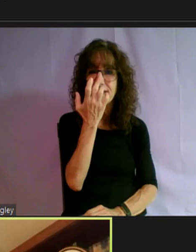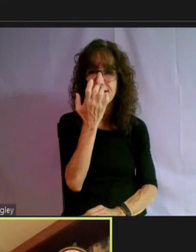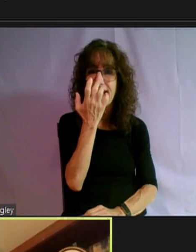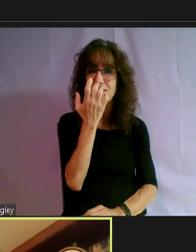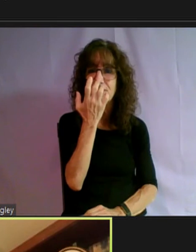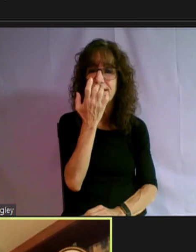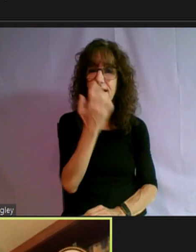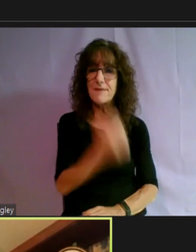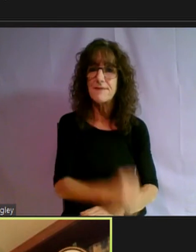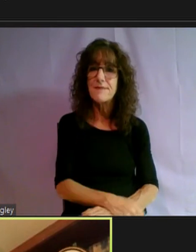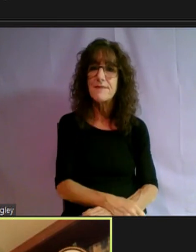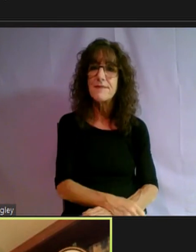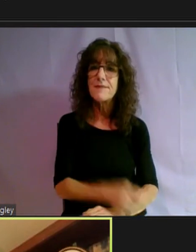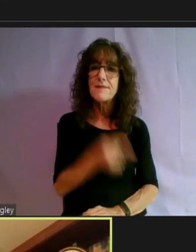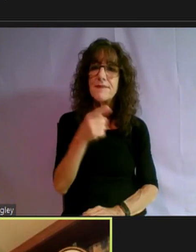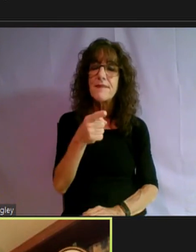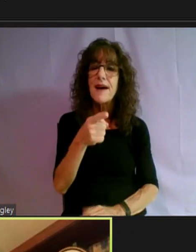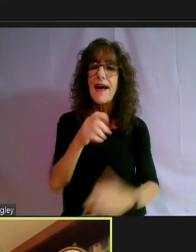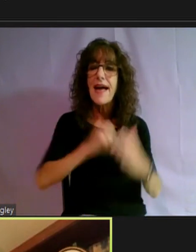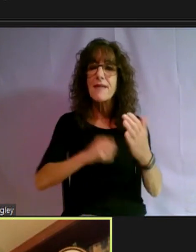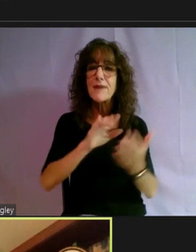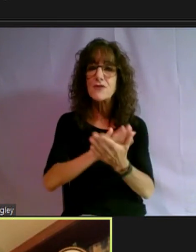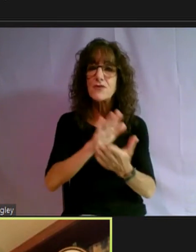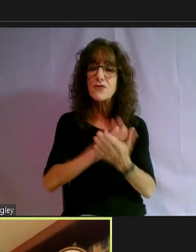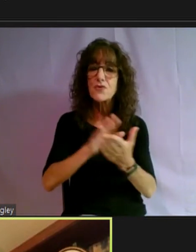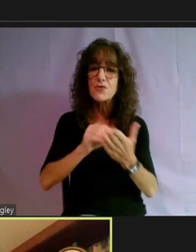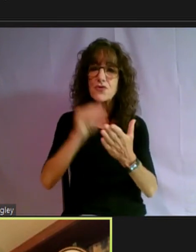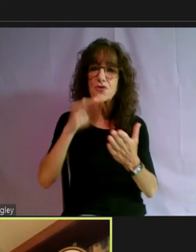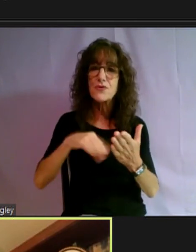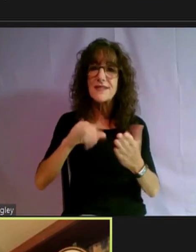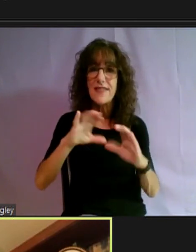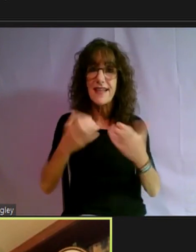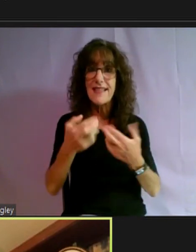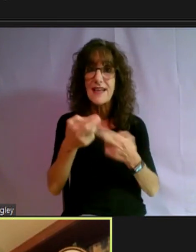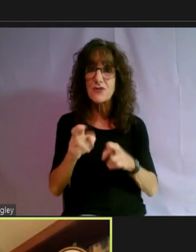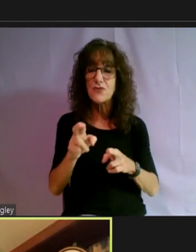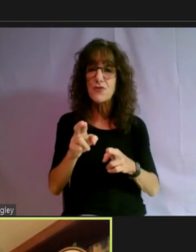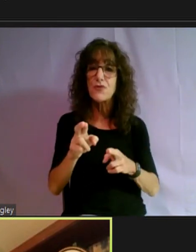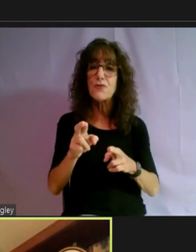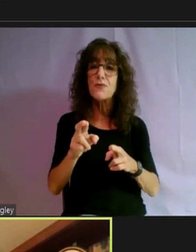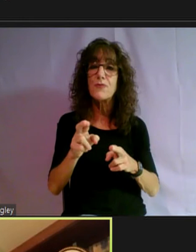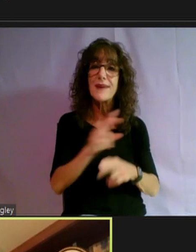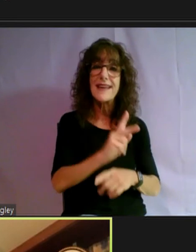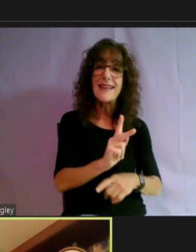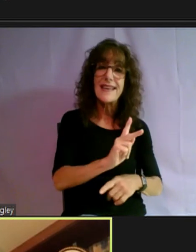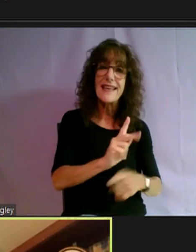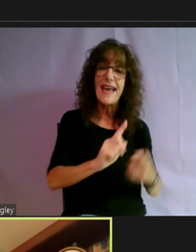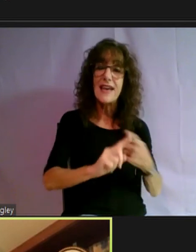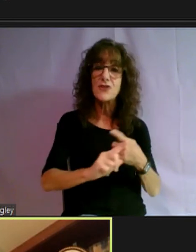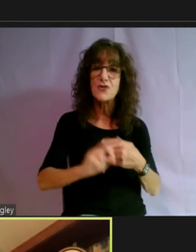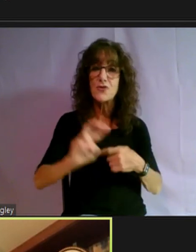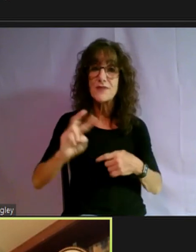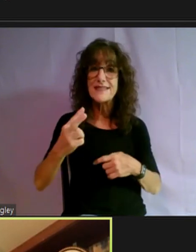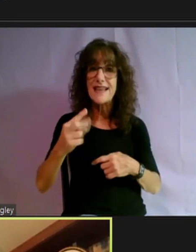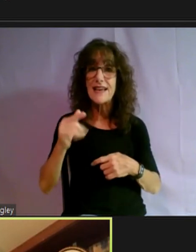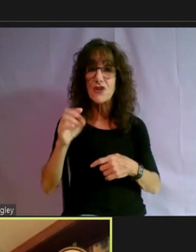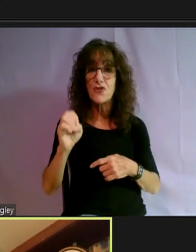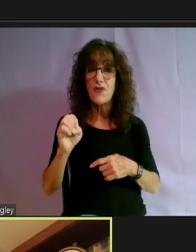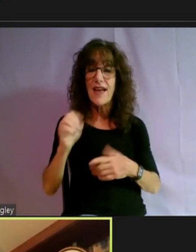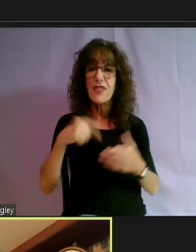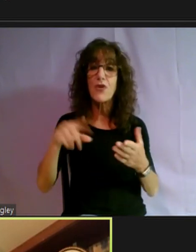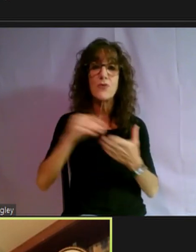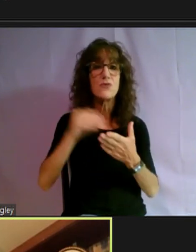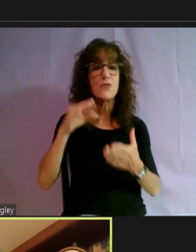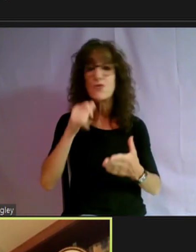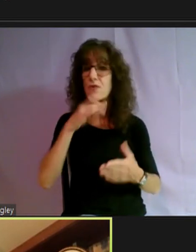Are you prioritizing getting elementary school students into the classroom, particularly our K-2 learners? These students do